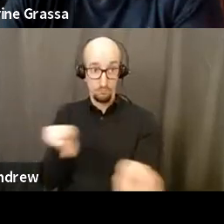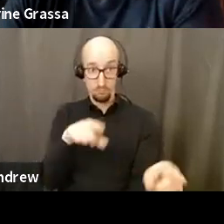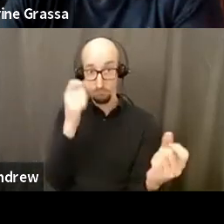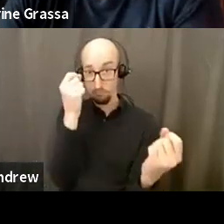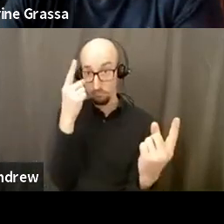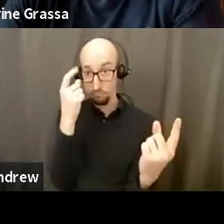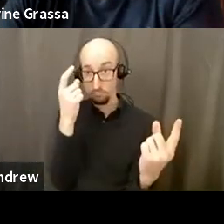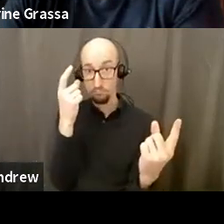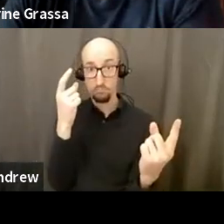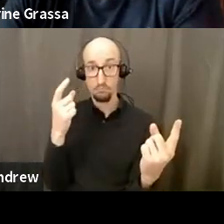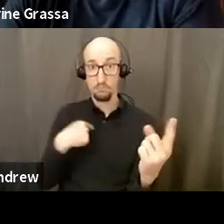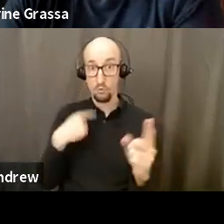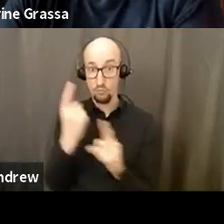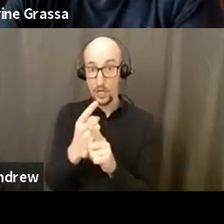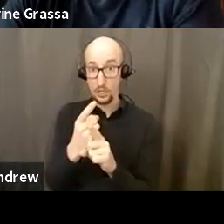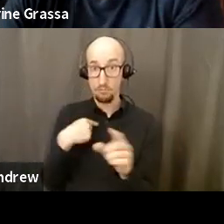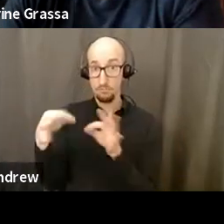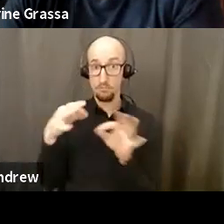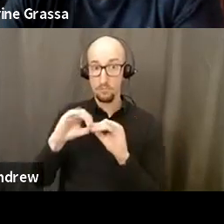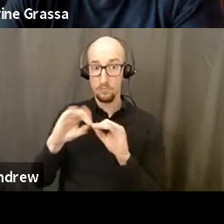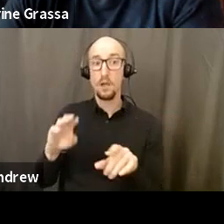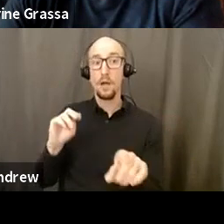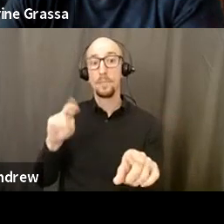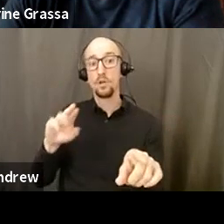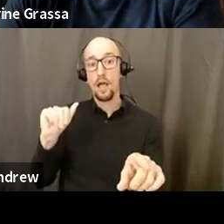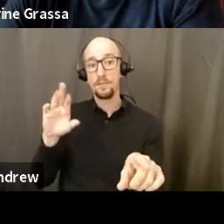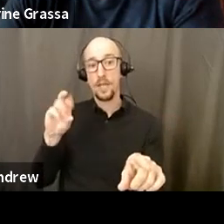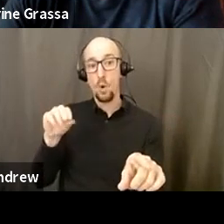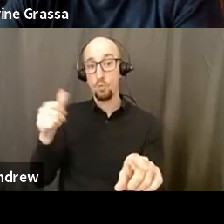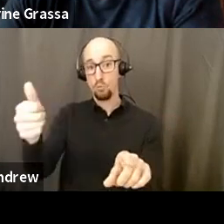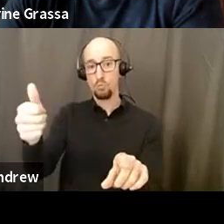Mr. Acevedo, I think you're, or is it Dr. Tang?